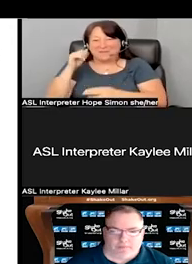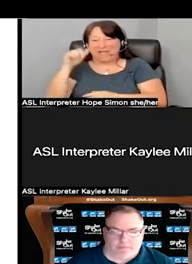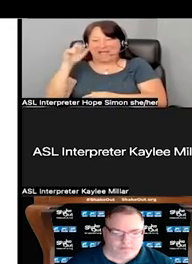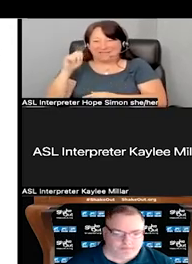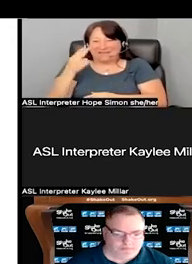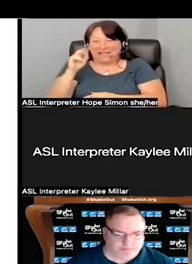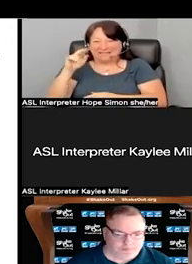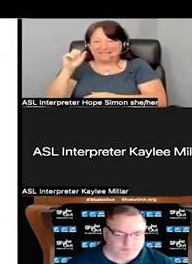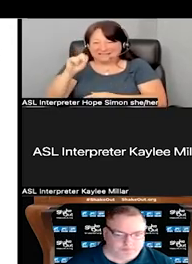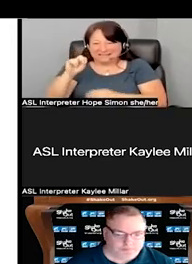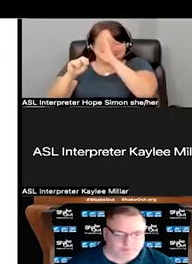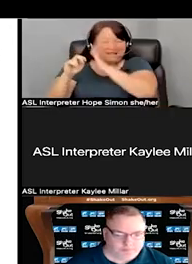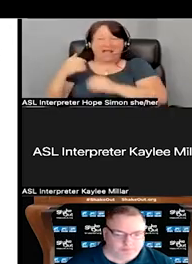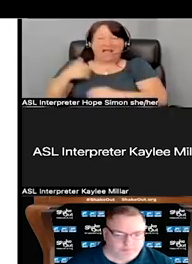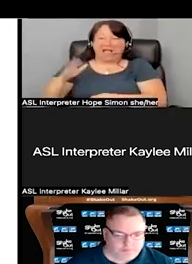I